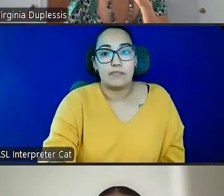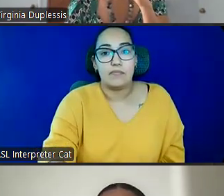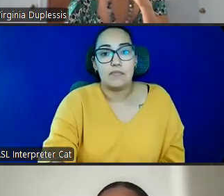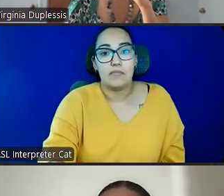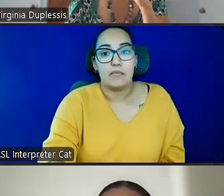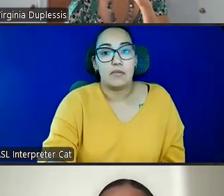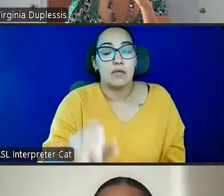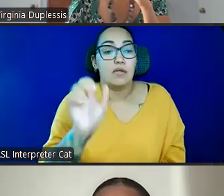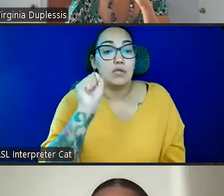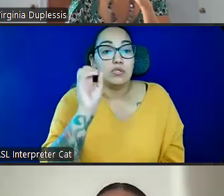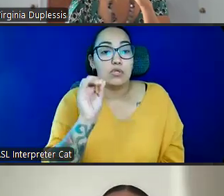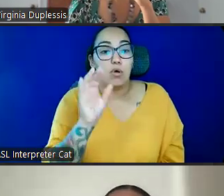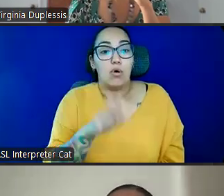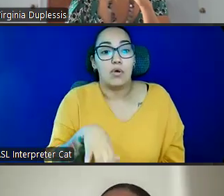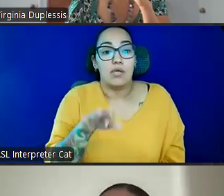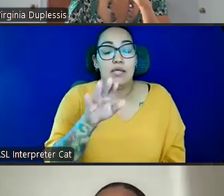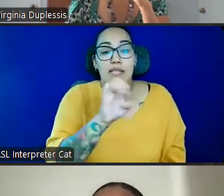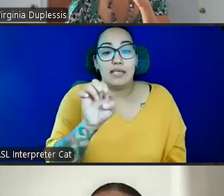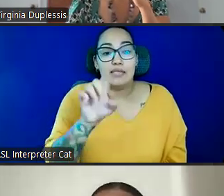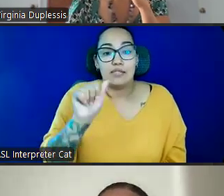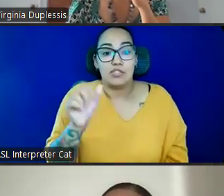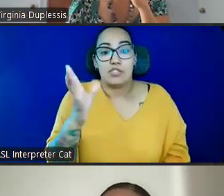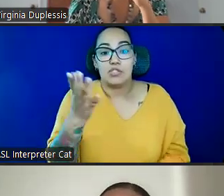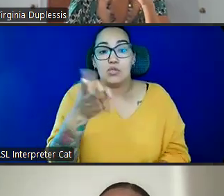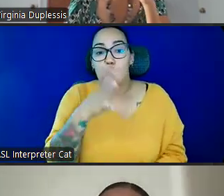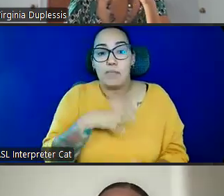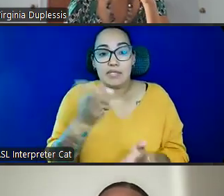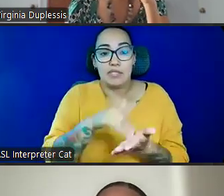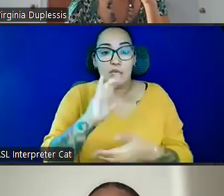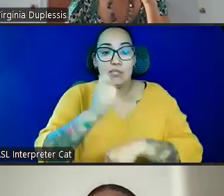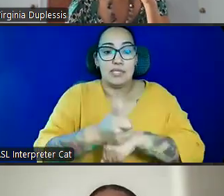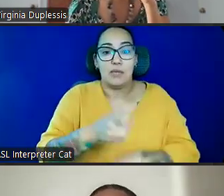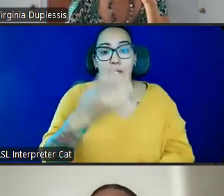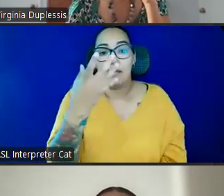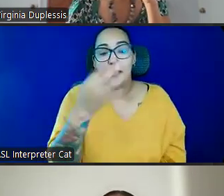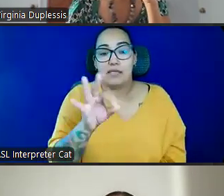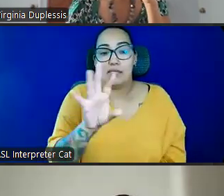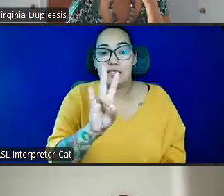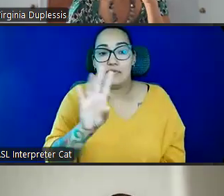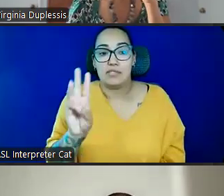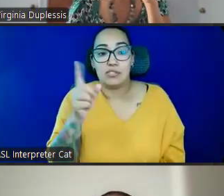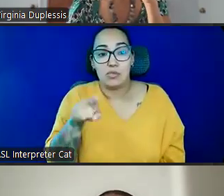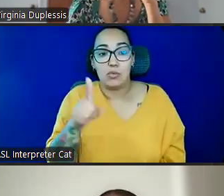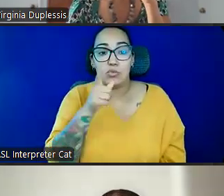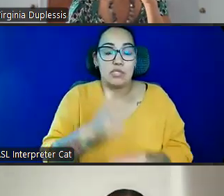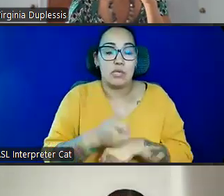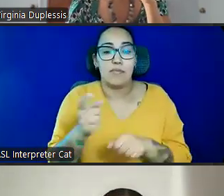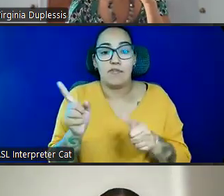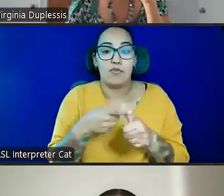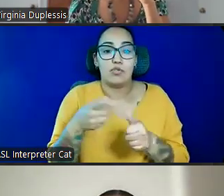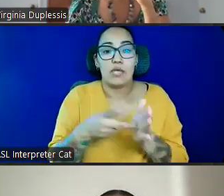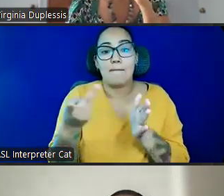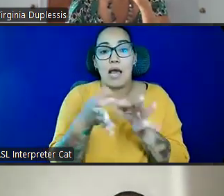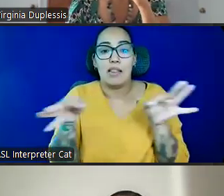So the East Los Angeles Women's Center was founded in 1976 by community volunteers who established the first bilingual hotline in the